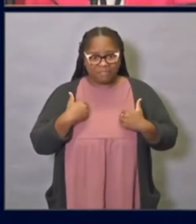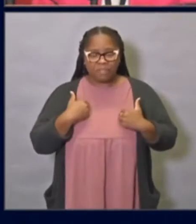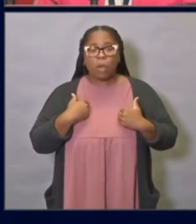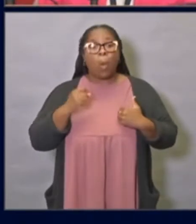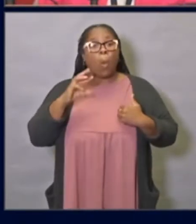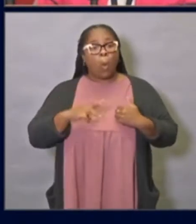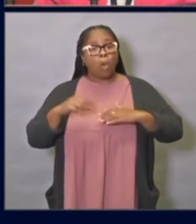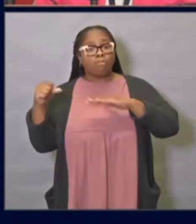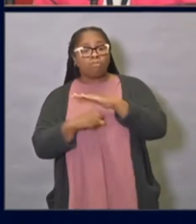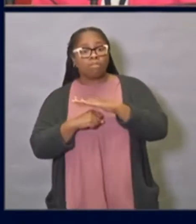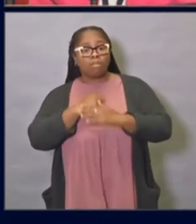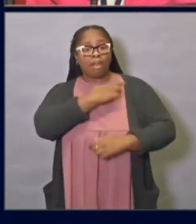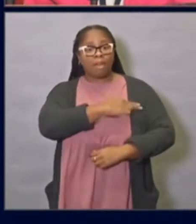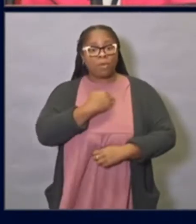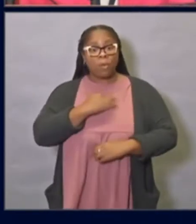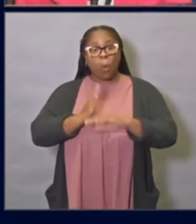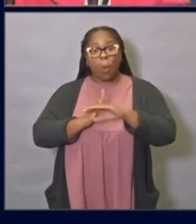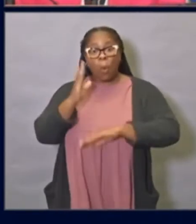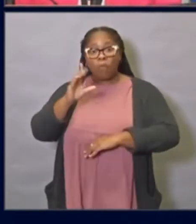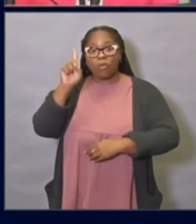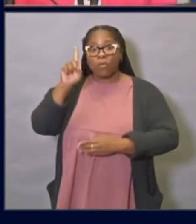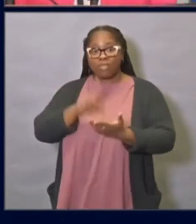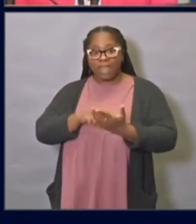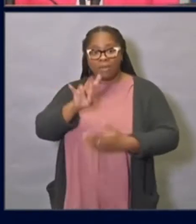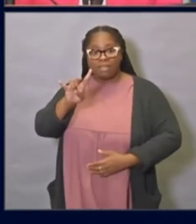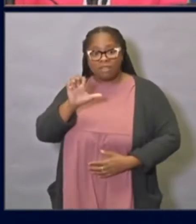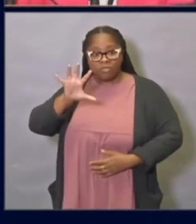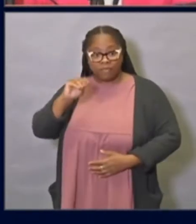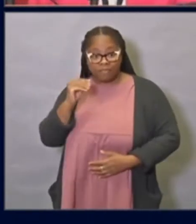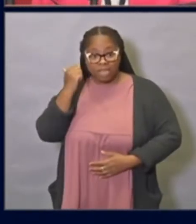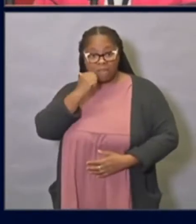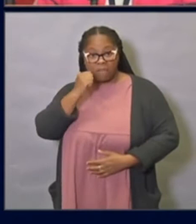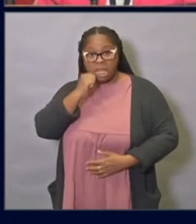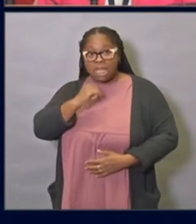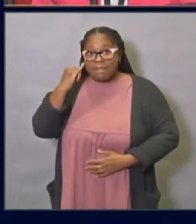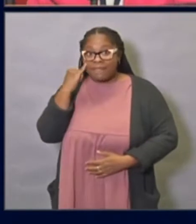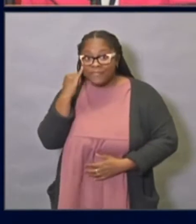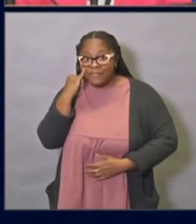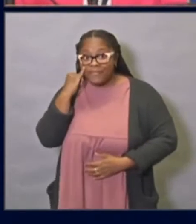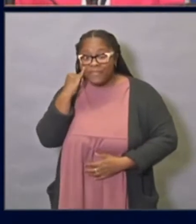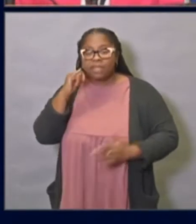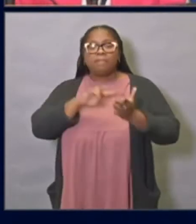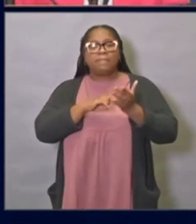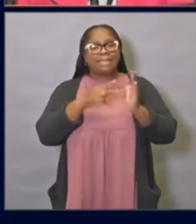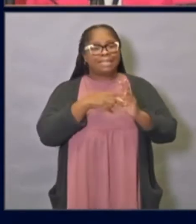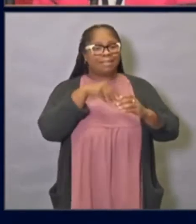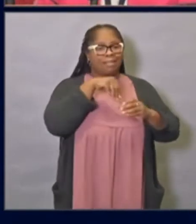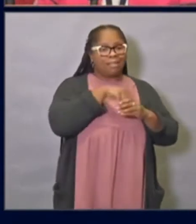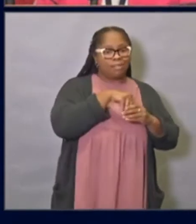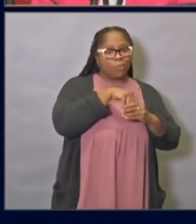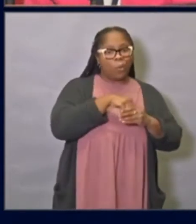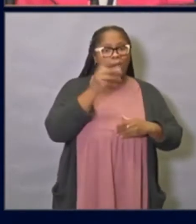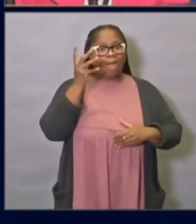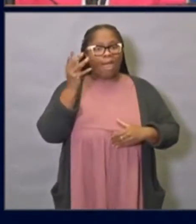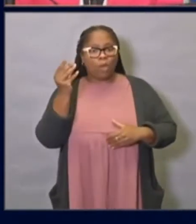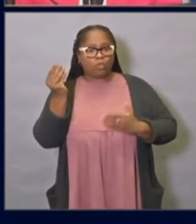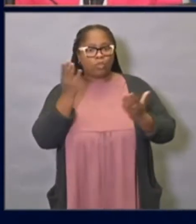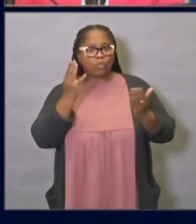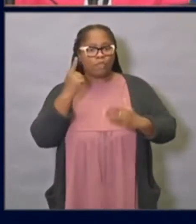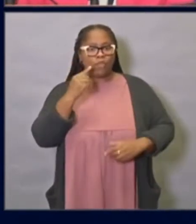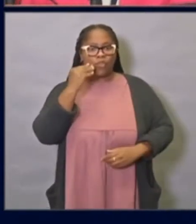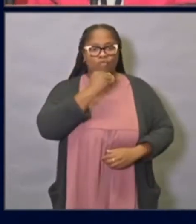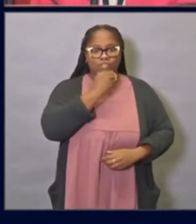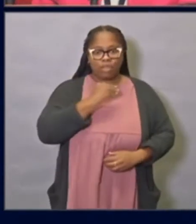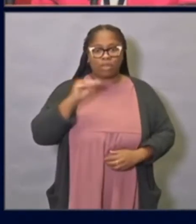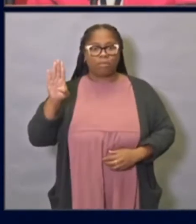are more than 1,750 per day, outdoor and indoor services at restaurants,